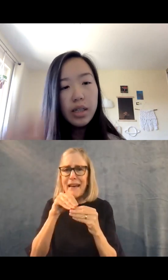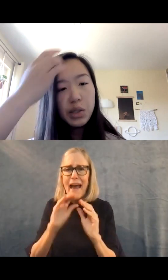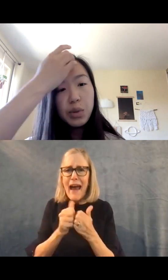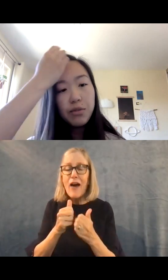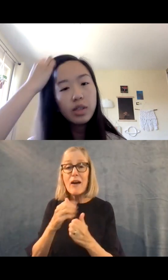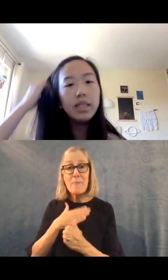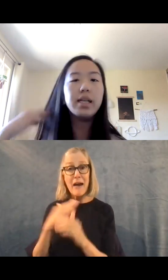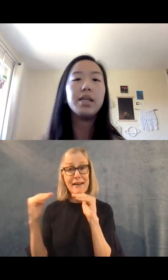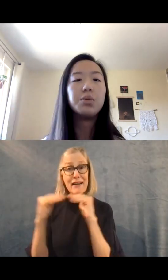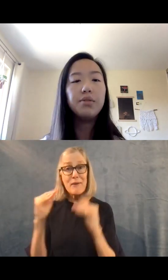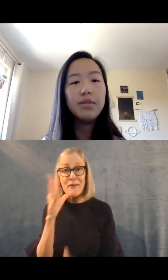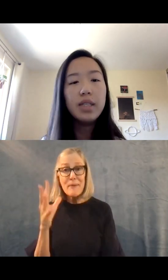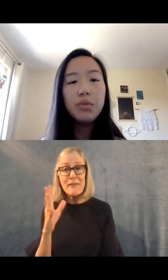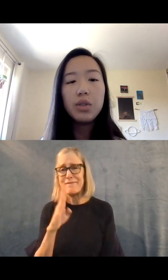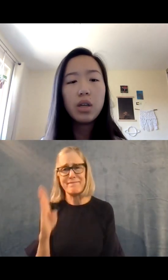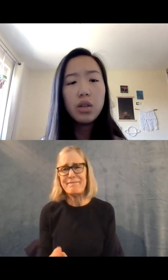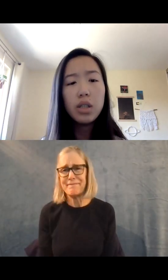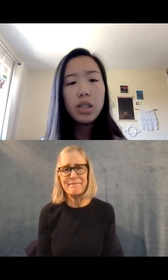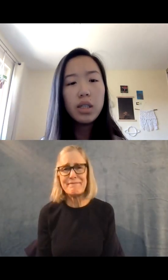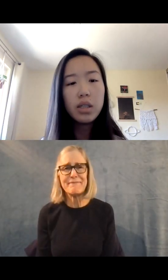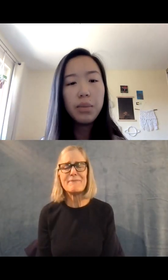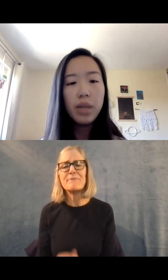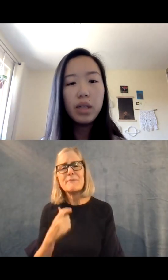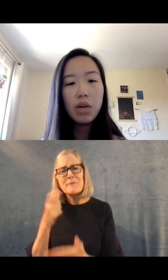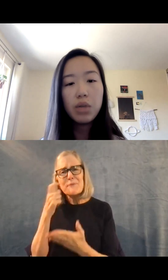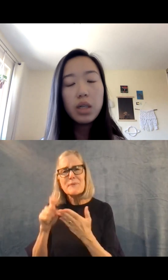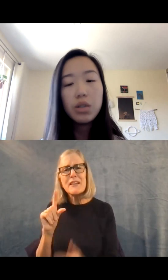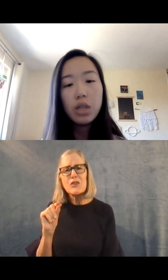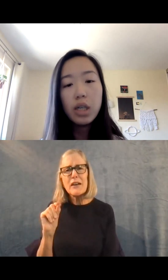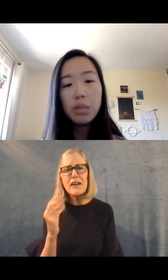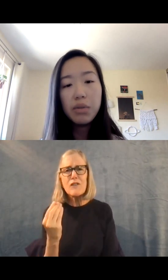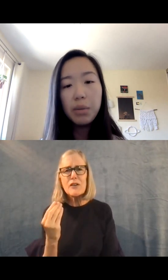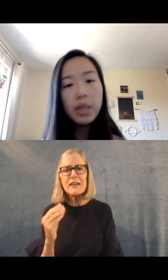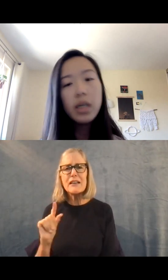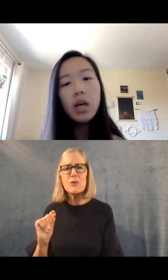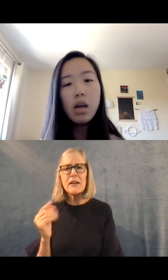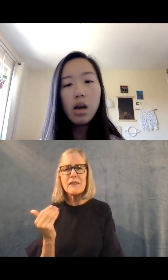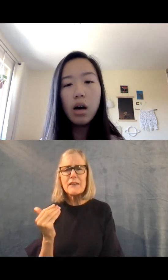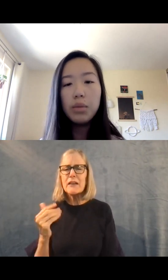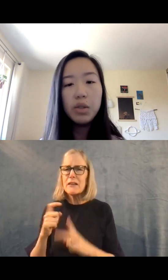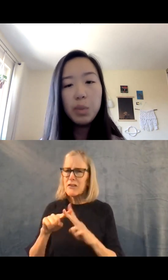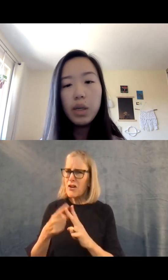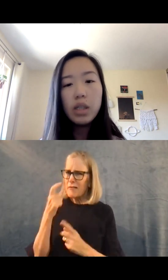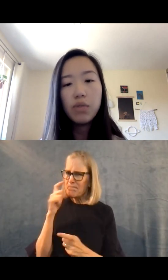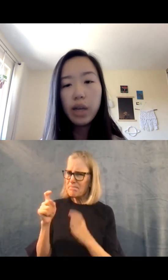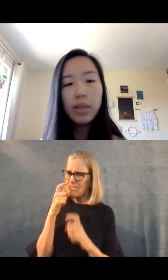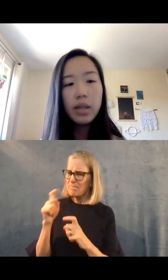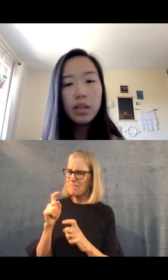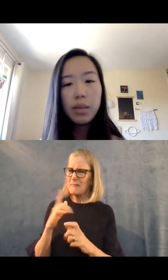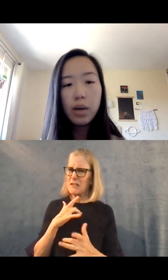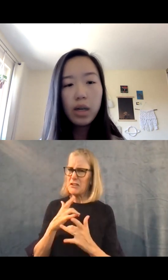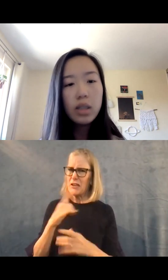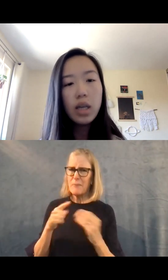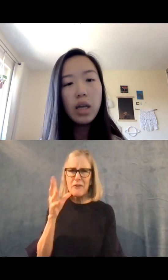Unfortunately, in 2014 and 2015, we started noticing some things that were really concerning to my family. She was beginning to forget